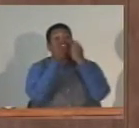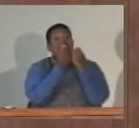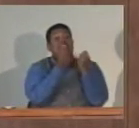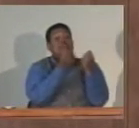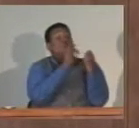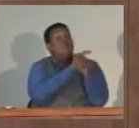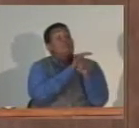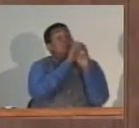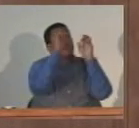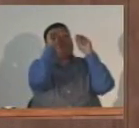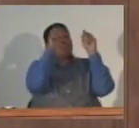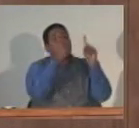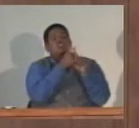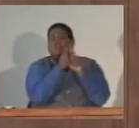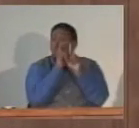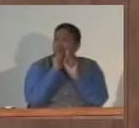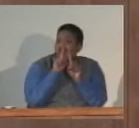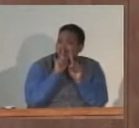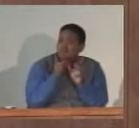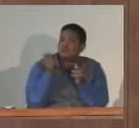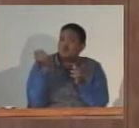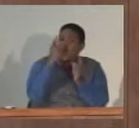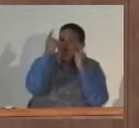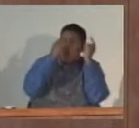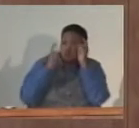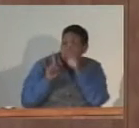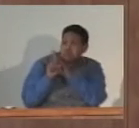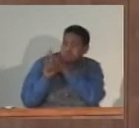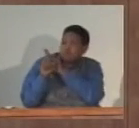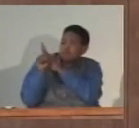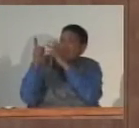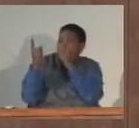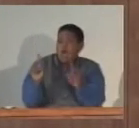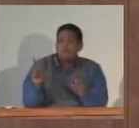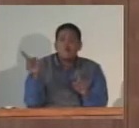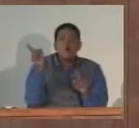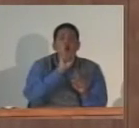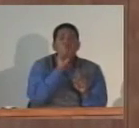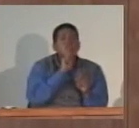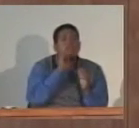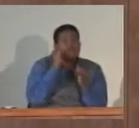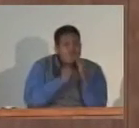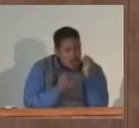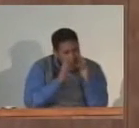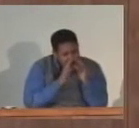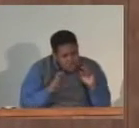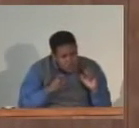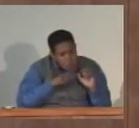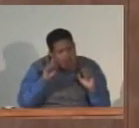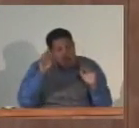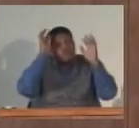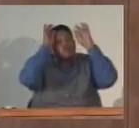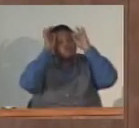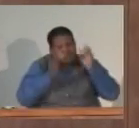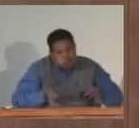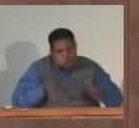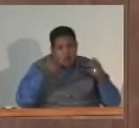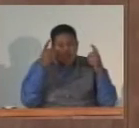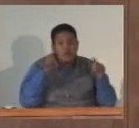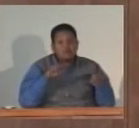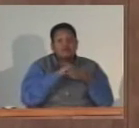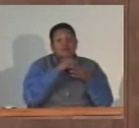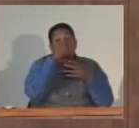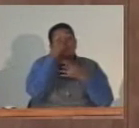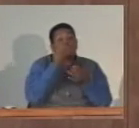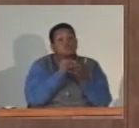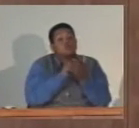has been very responsive to all the concerns raised. However, in the final analysis, we have to make a decision in the